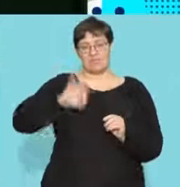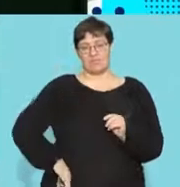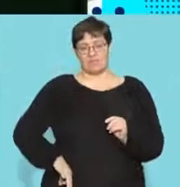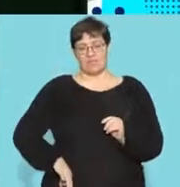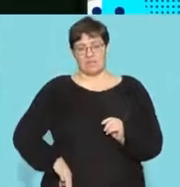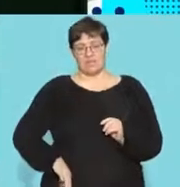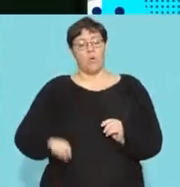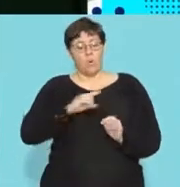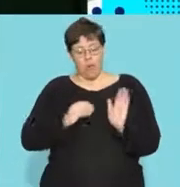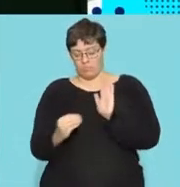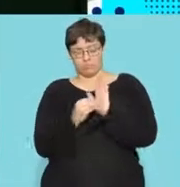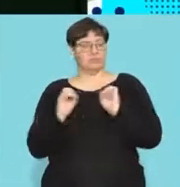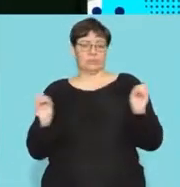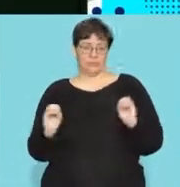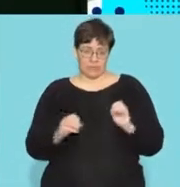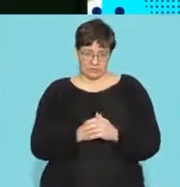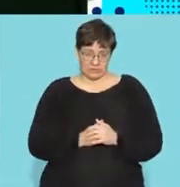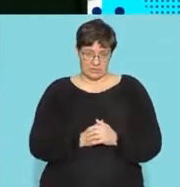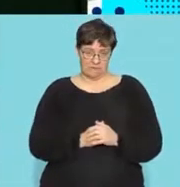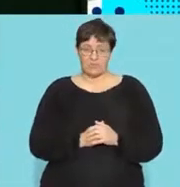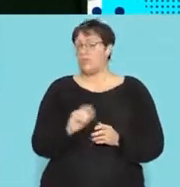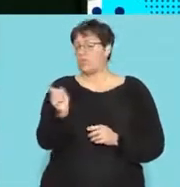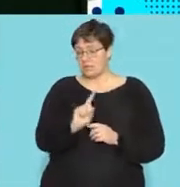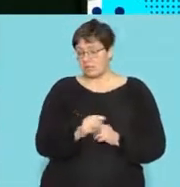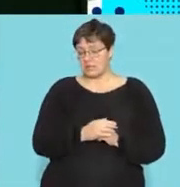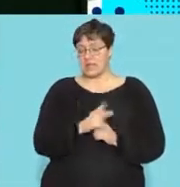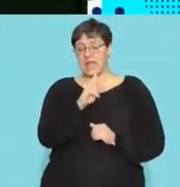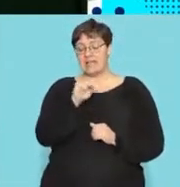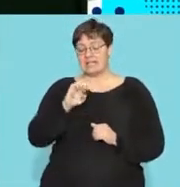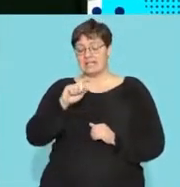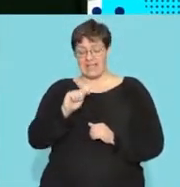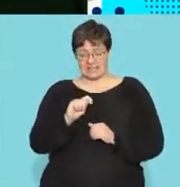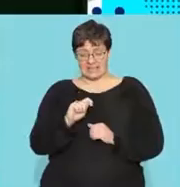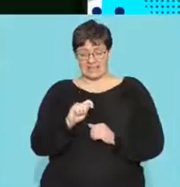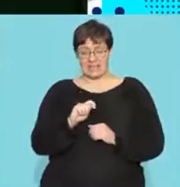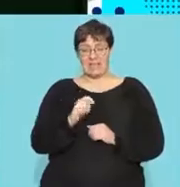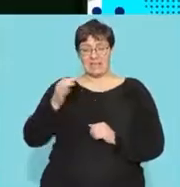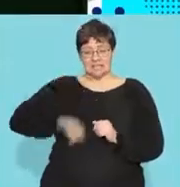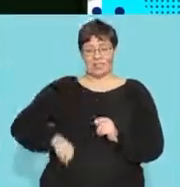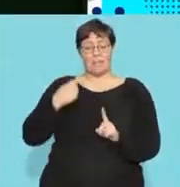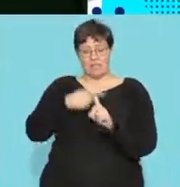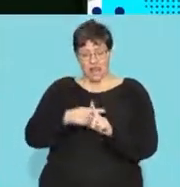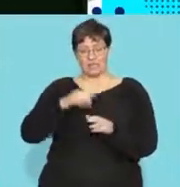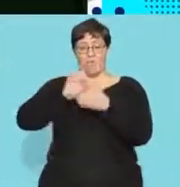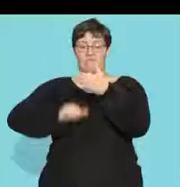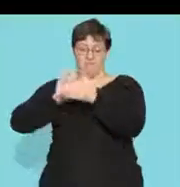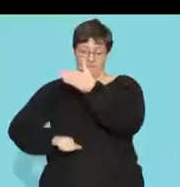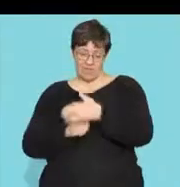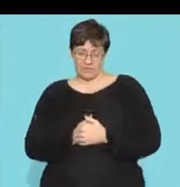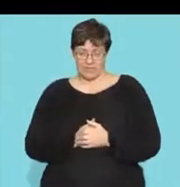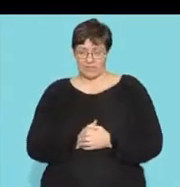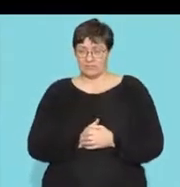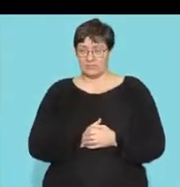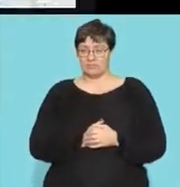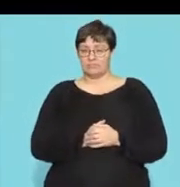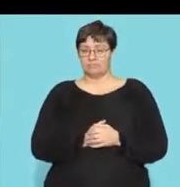my employee. So what is it? It's the net salary plus my deductions. Watch. So what do we do here?